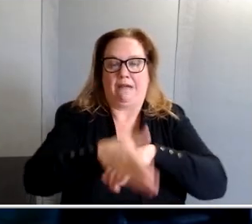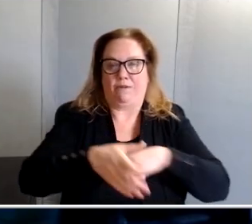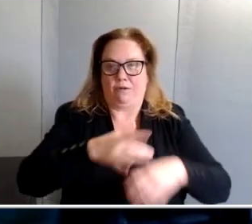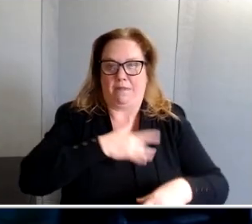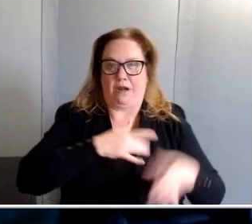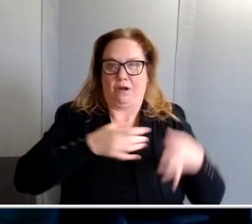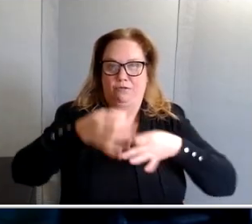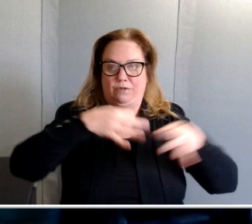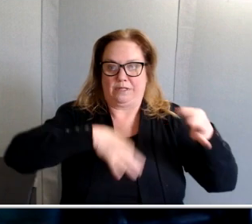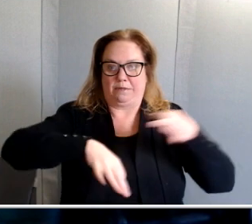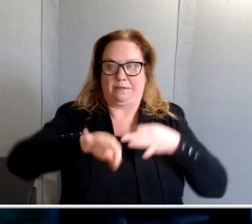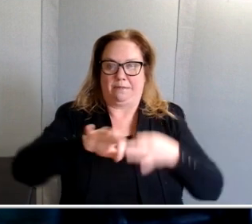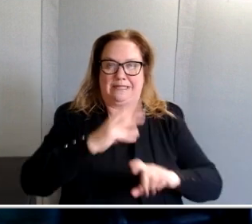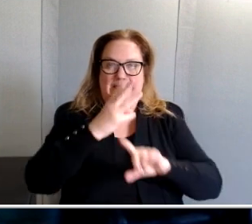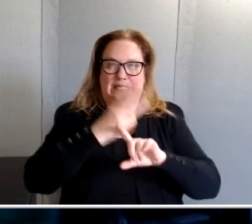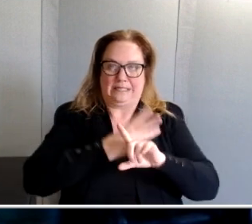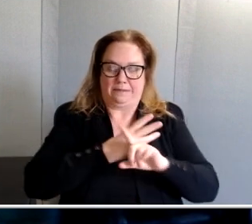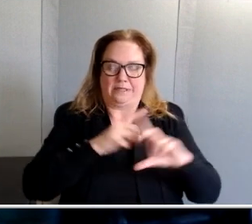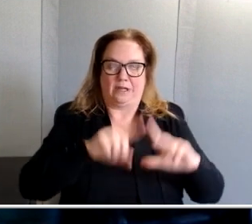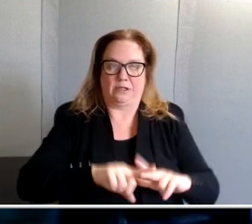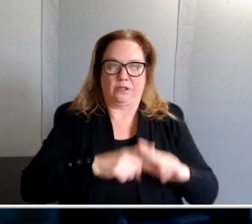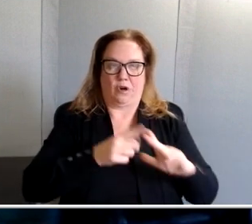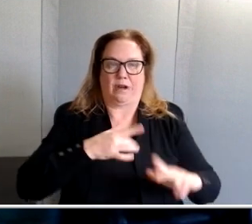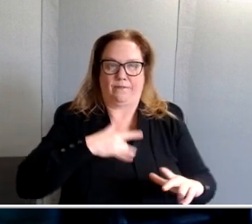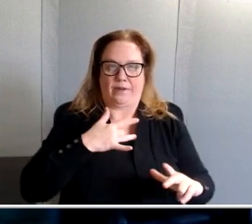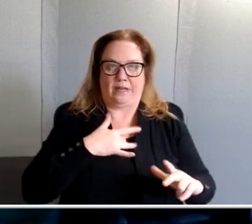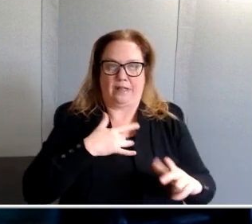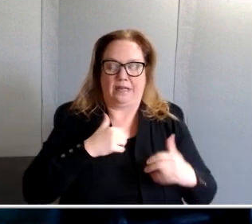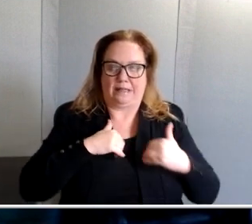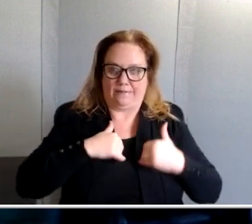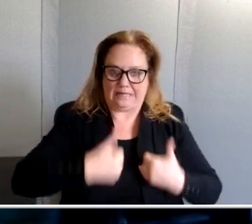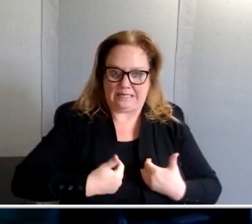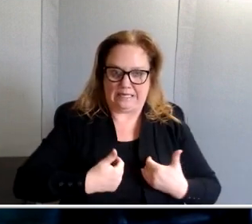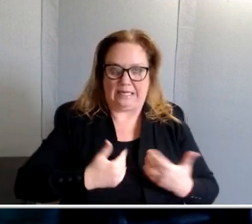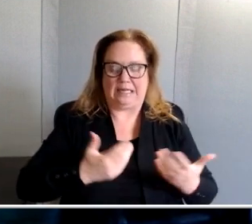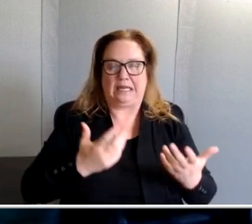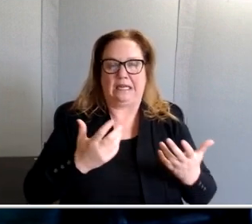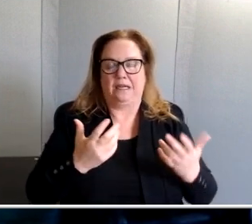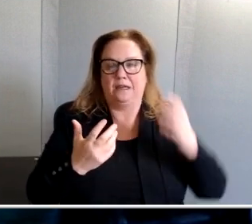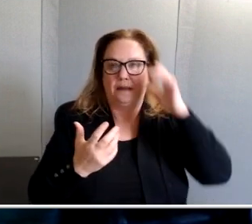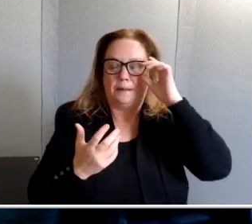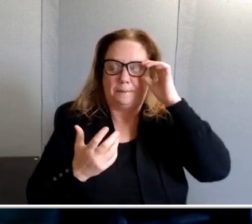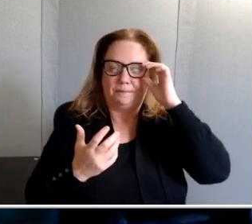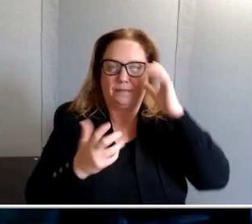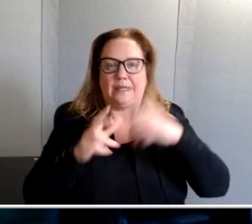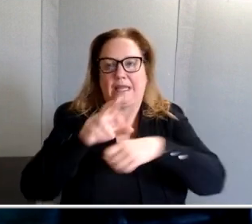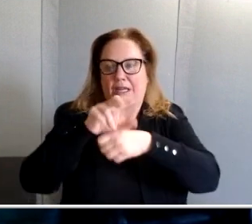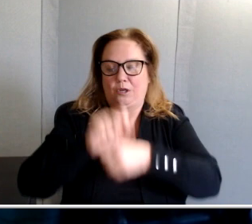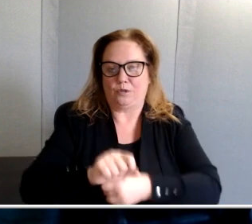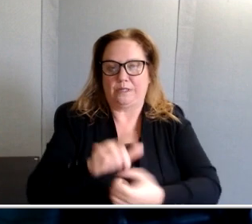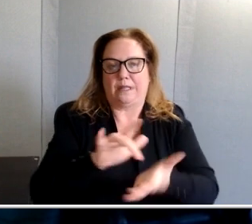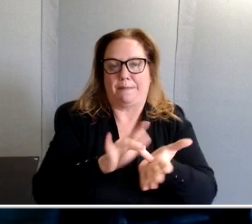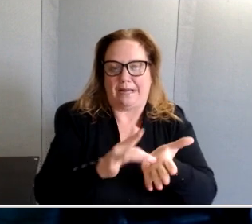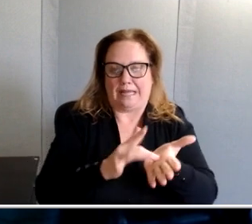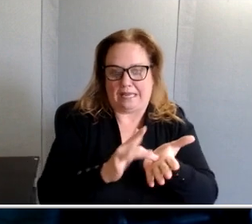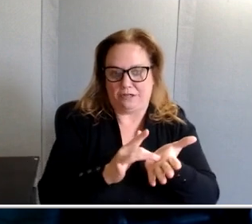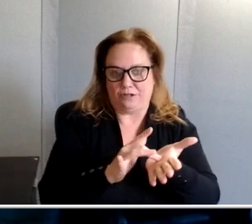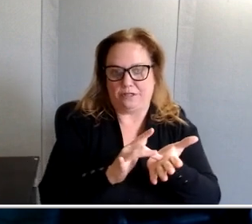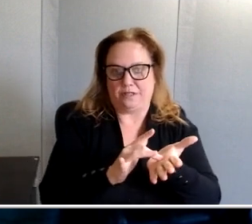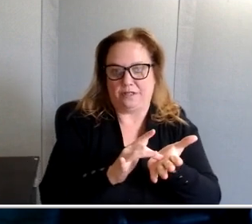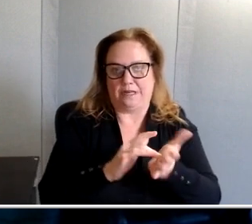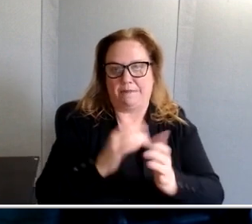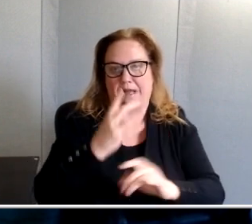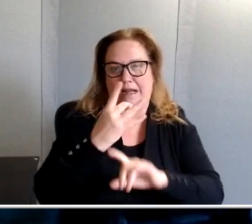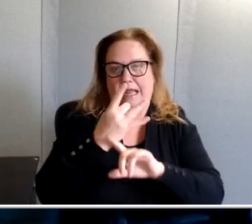transplant, I'd say around 6 months, I started to feel some of the fatigue lift, getting used to a lot of the medications. Around